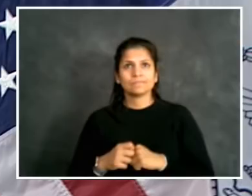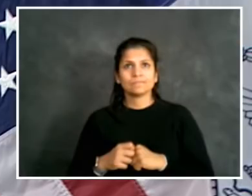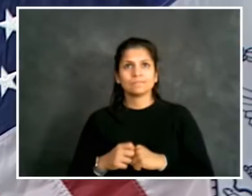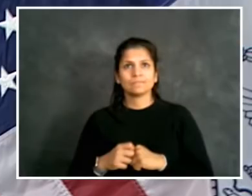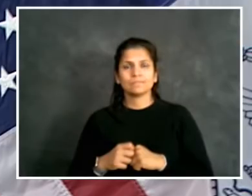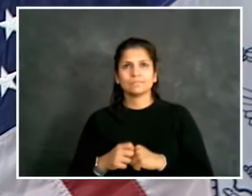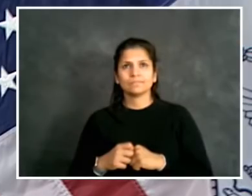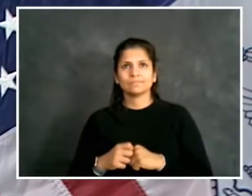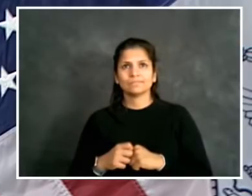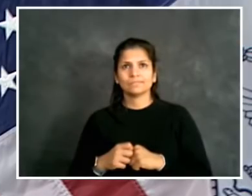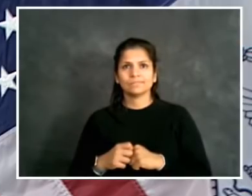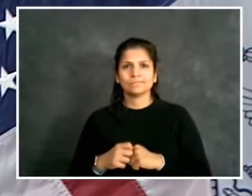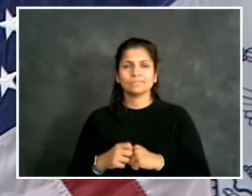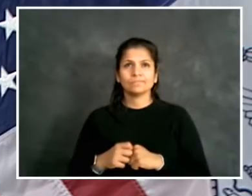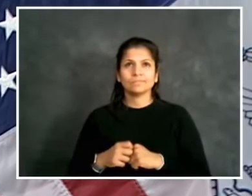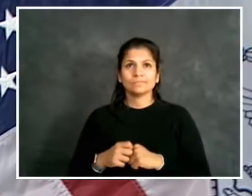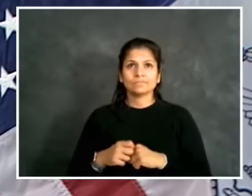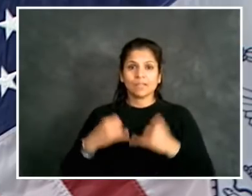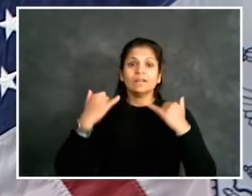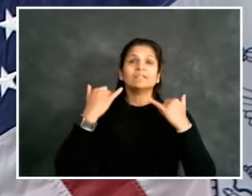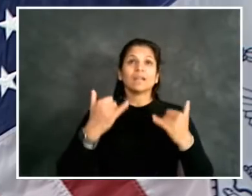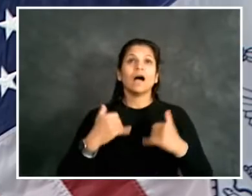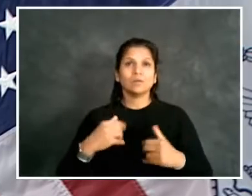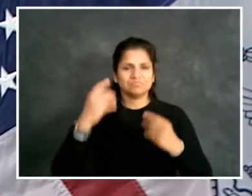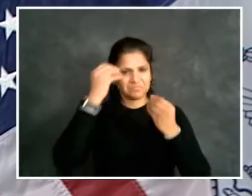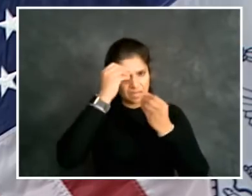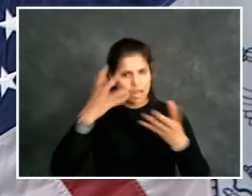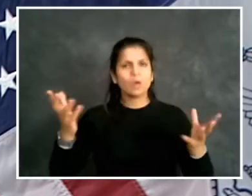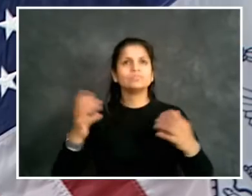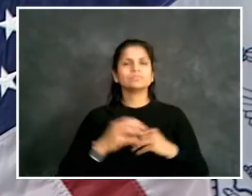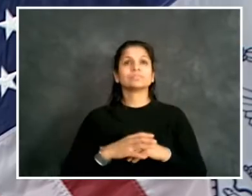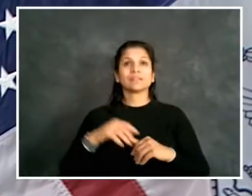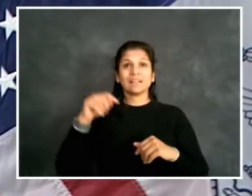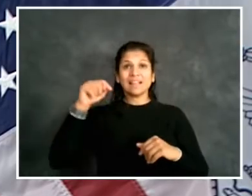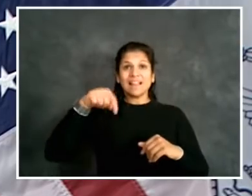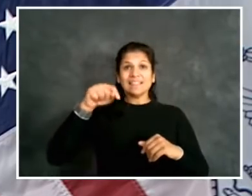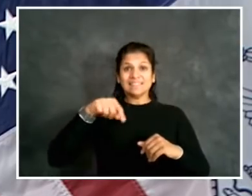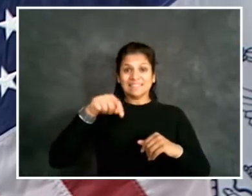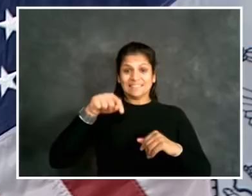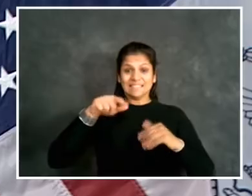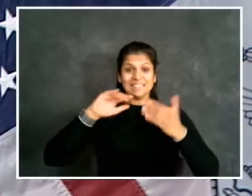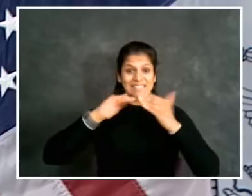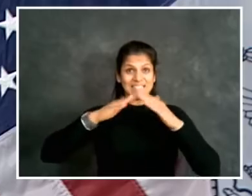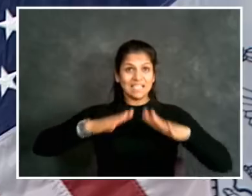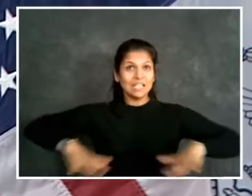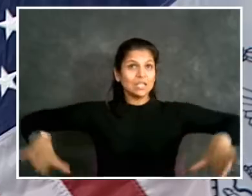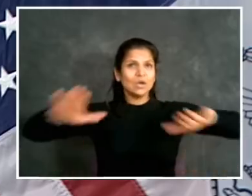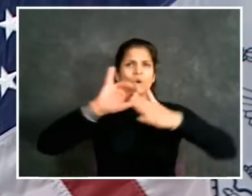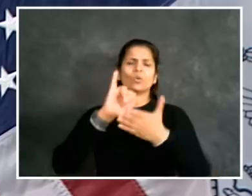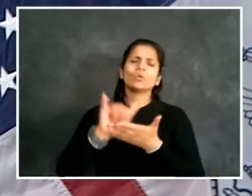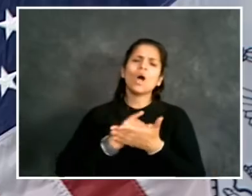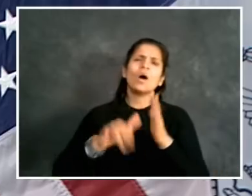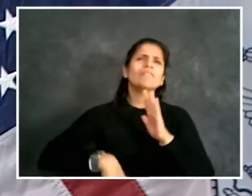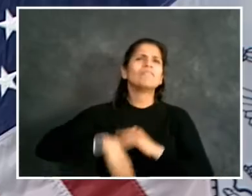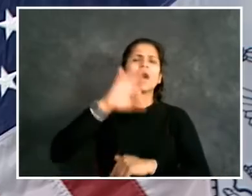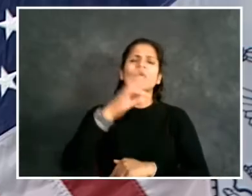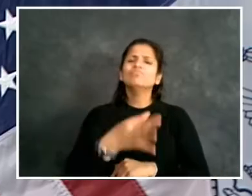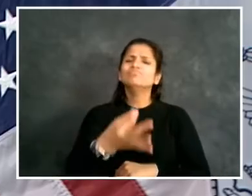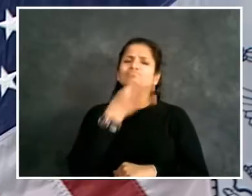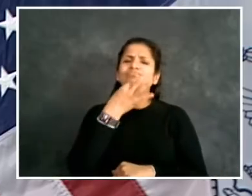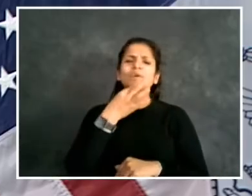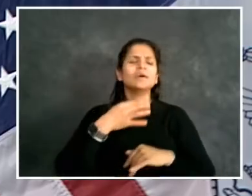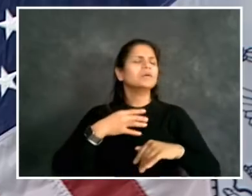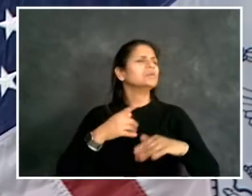as I said, in this city we find a way, and literally in this fight, we have gone to the ends